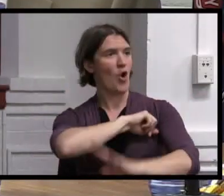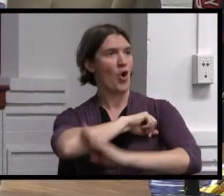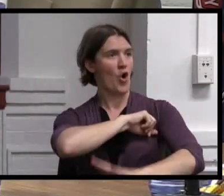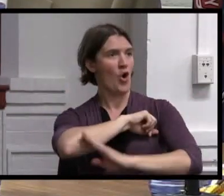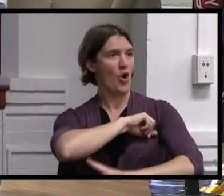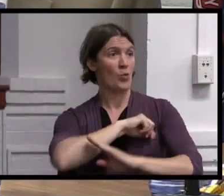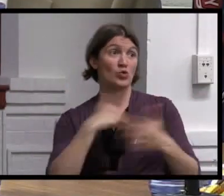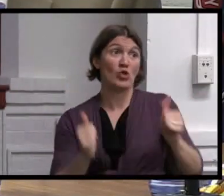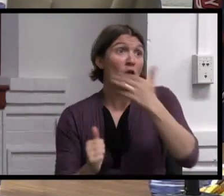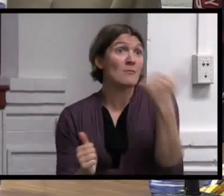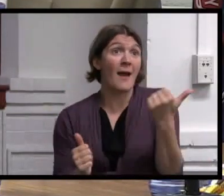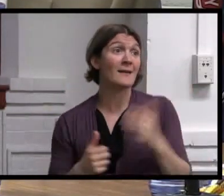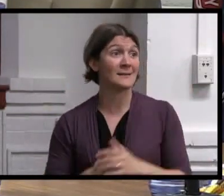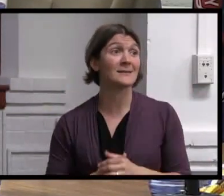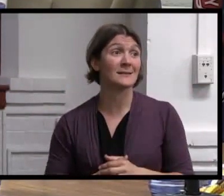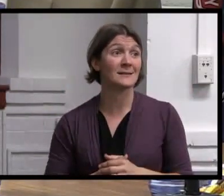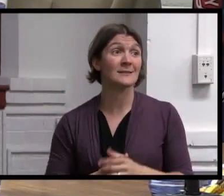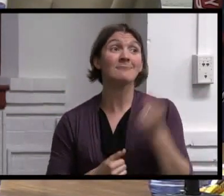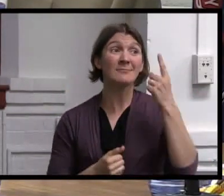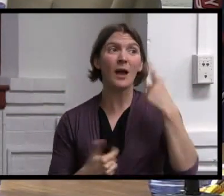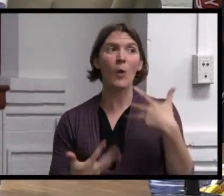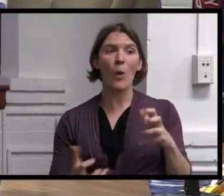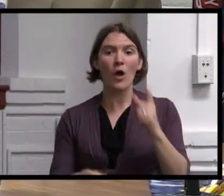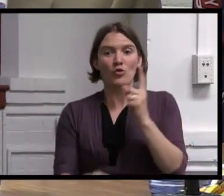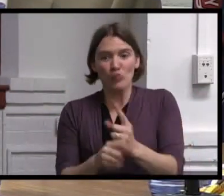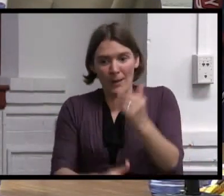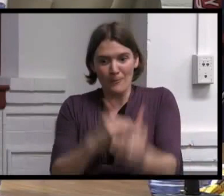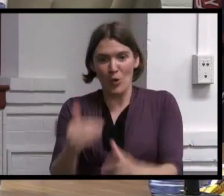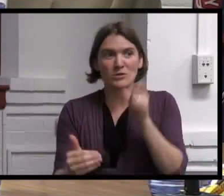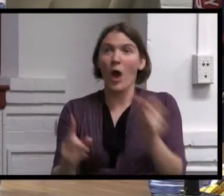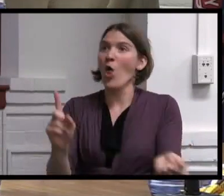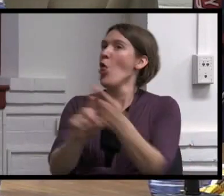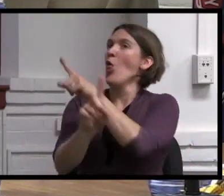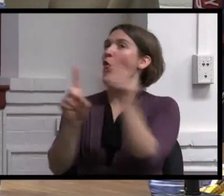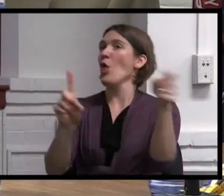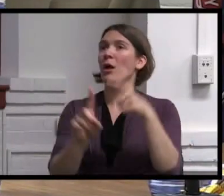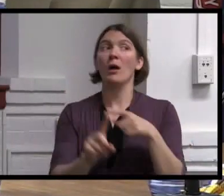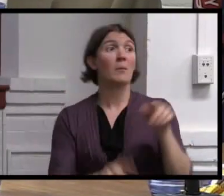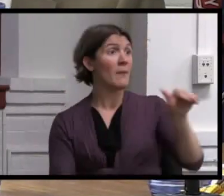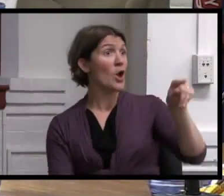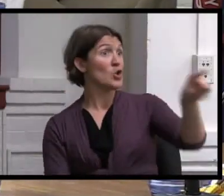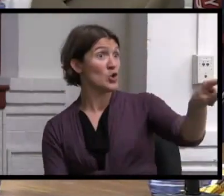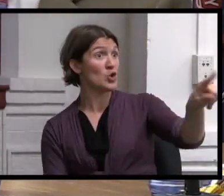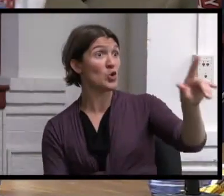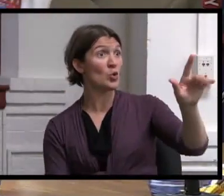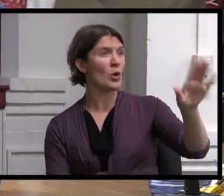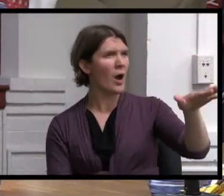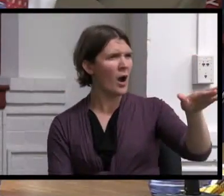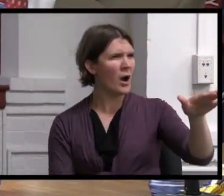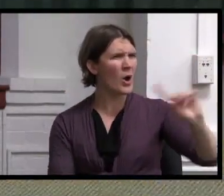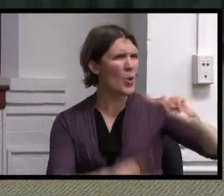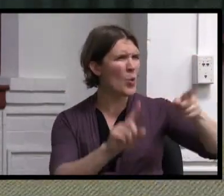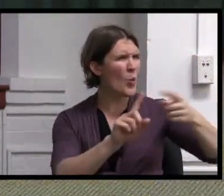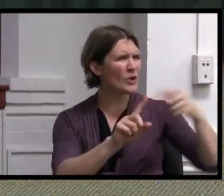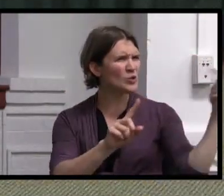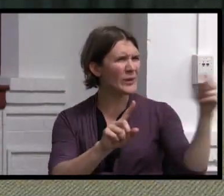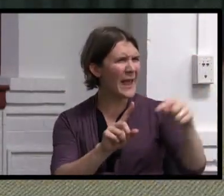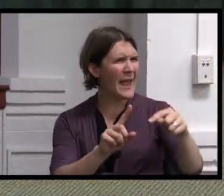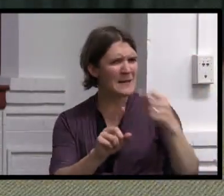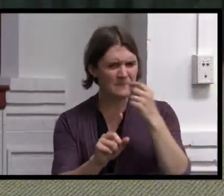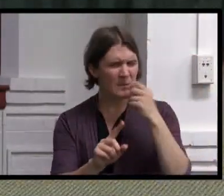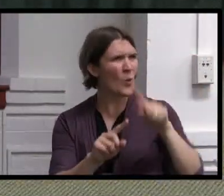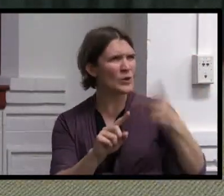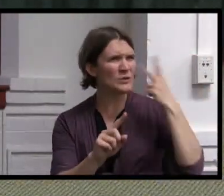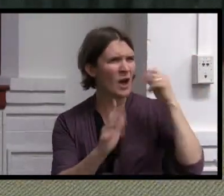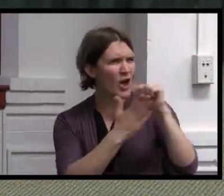everything that we can do. It's just we want to make sure we do it right. But Curtis, if you noticed, I don't know when you got our